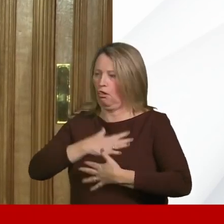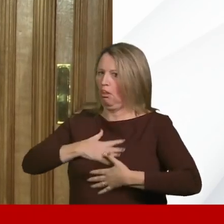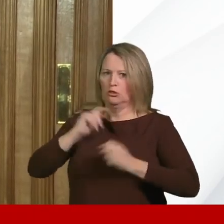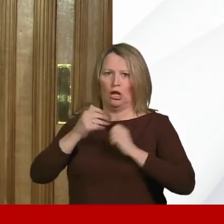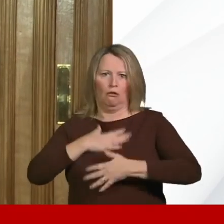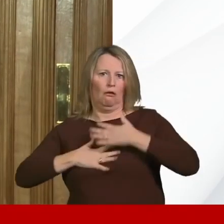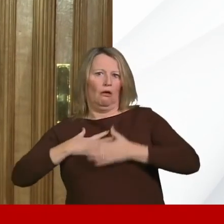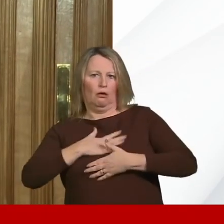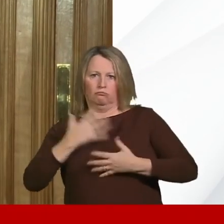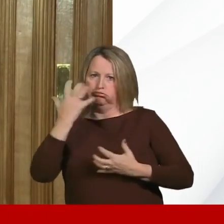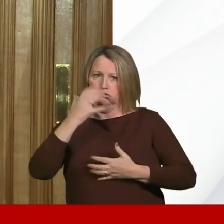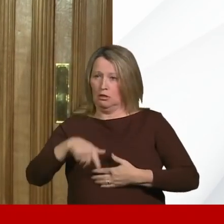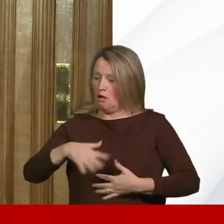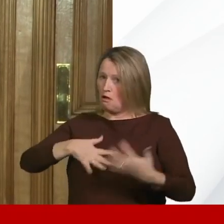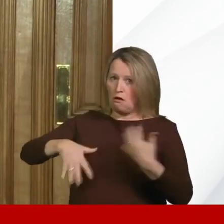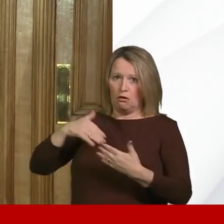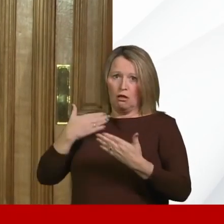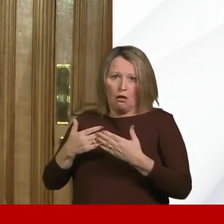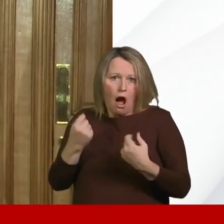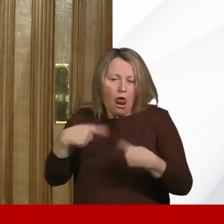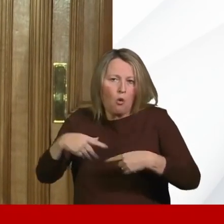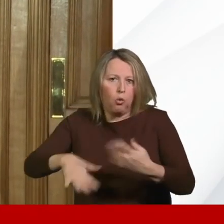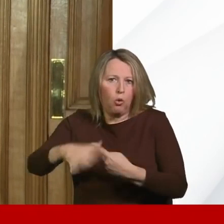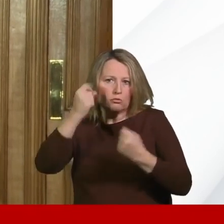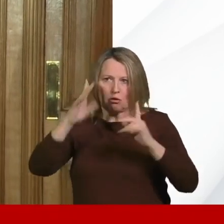Well, you got a lot of questions here. Okay, Tom.